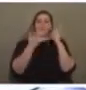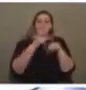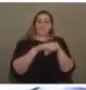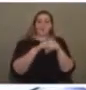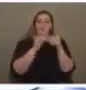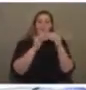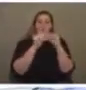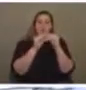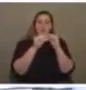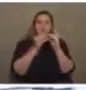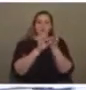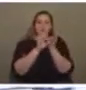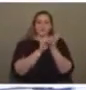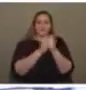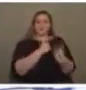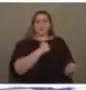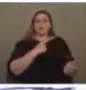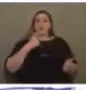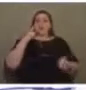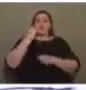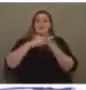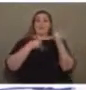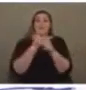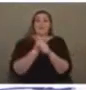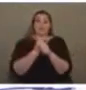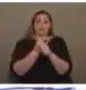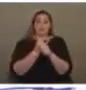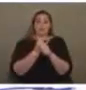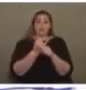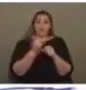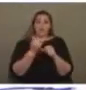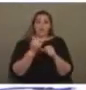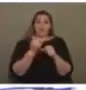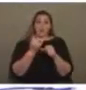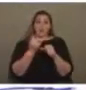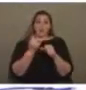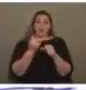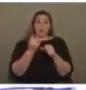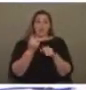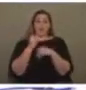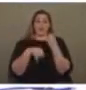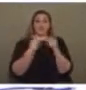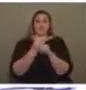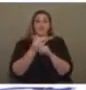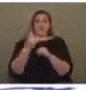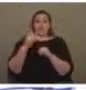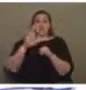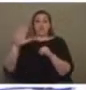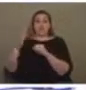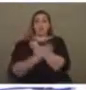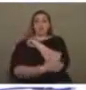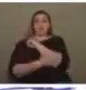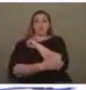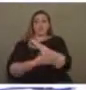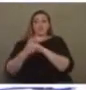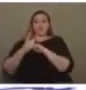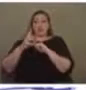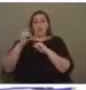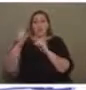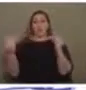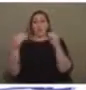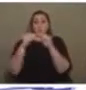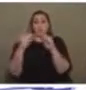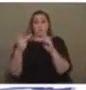explain the international comparisons to countries that are far poorer than Puerto Rico, countries that spend less in their schools than Puerto Rico? I don't think those countries